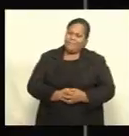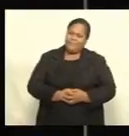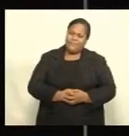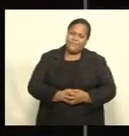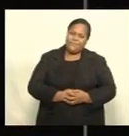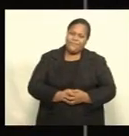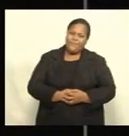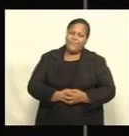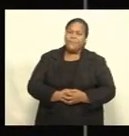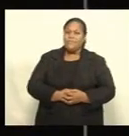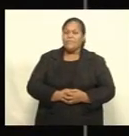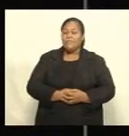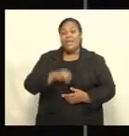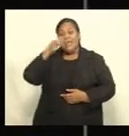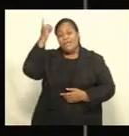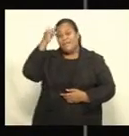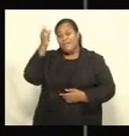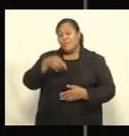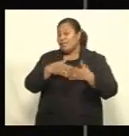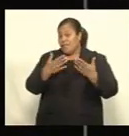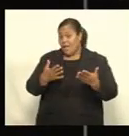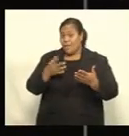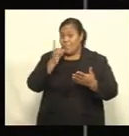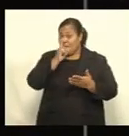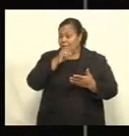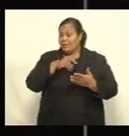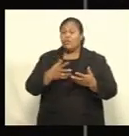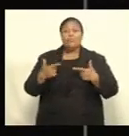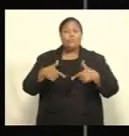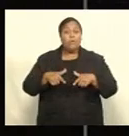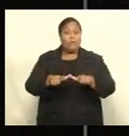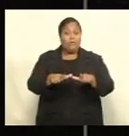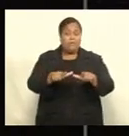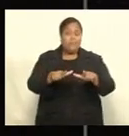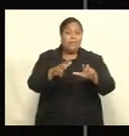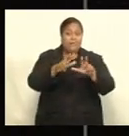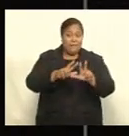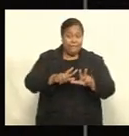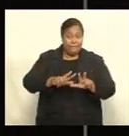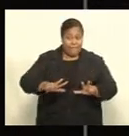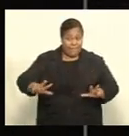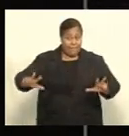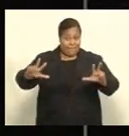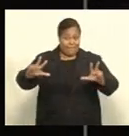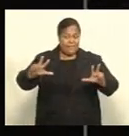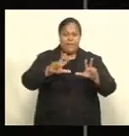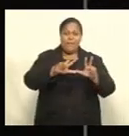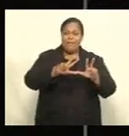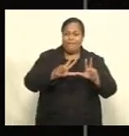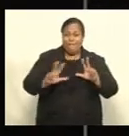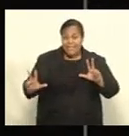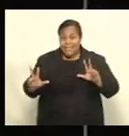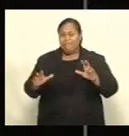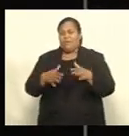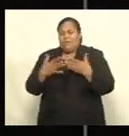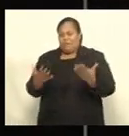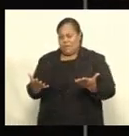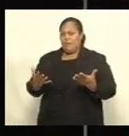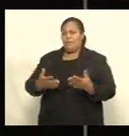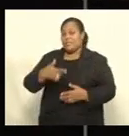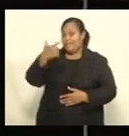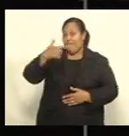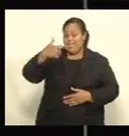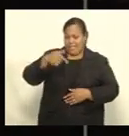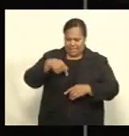News. Fijians who travel from Viti Levu to Vanua Levu and other outer islands from the 17th of this month are urged to